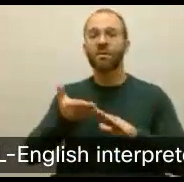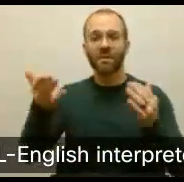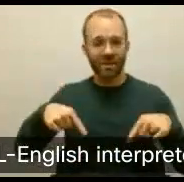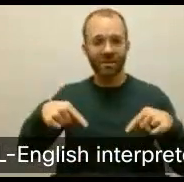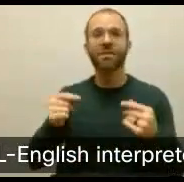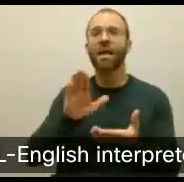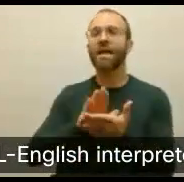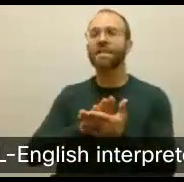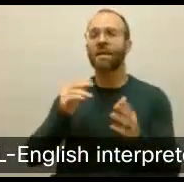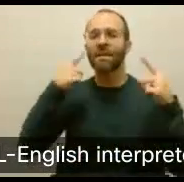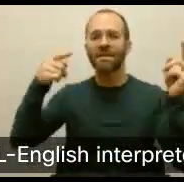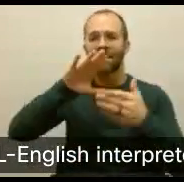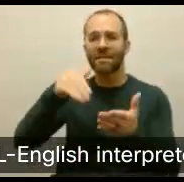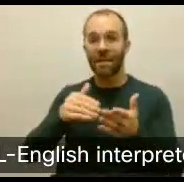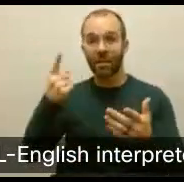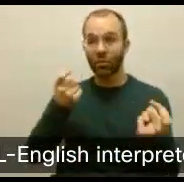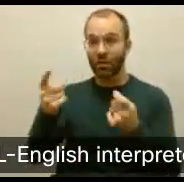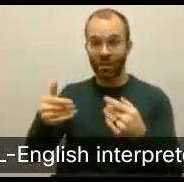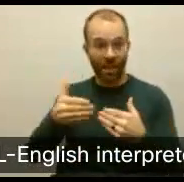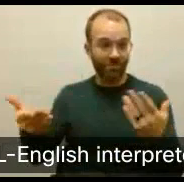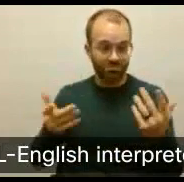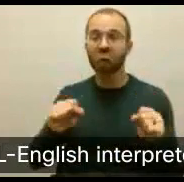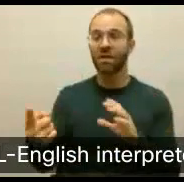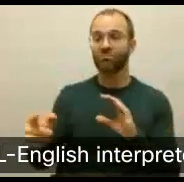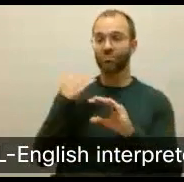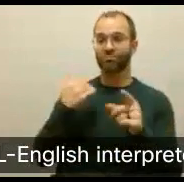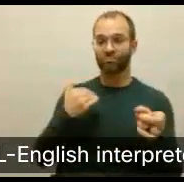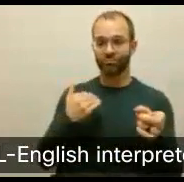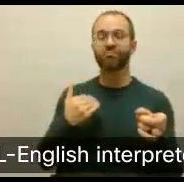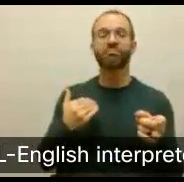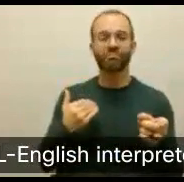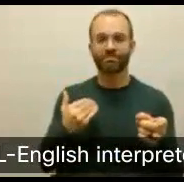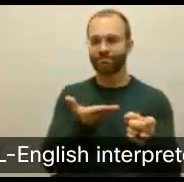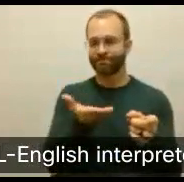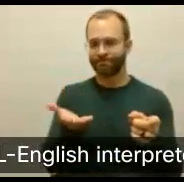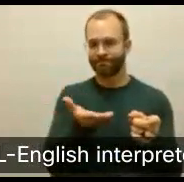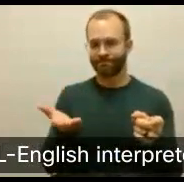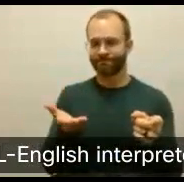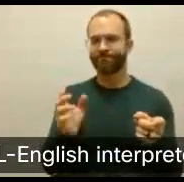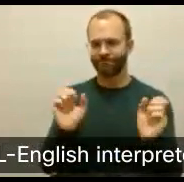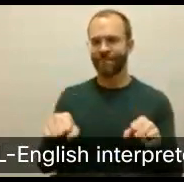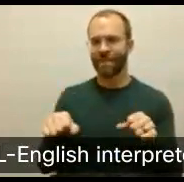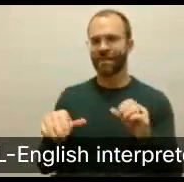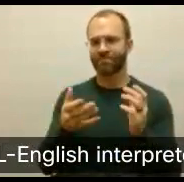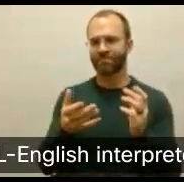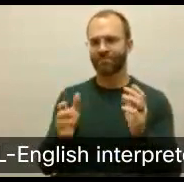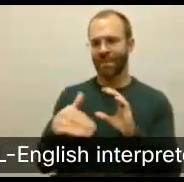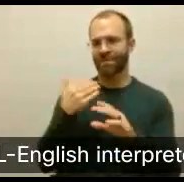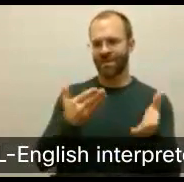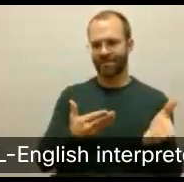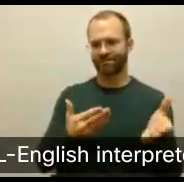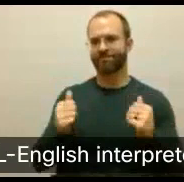any questions after this workshop, you're welcome to send me an email, and my email address is there on the screen.